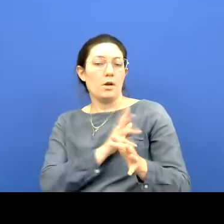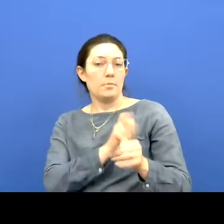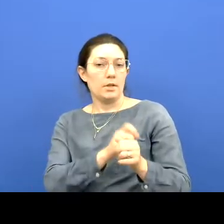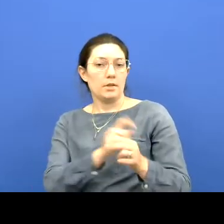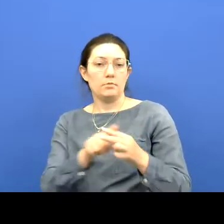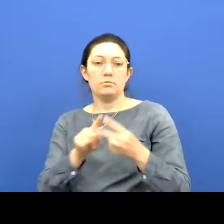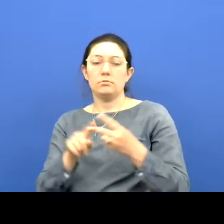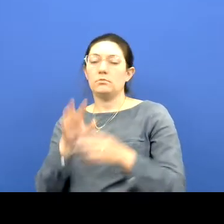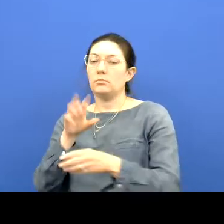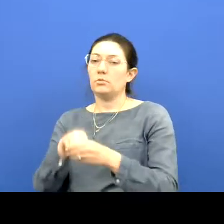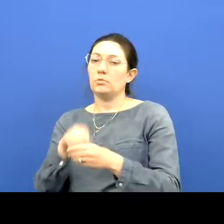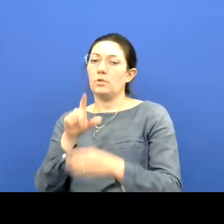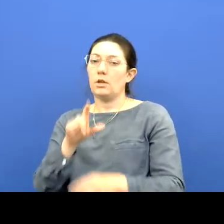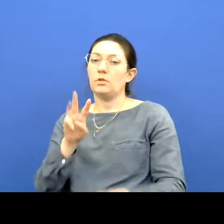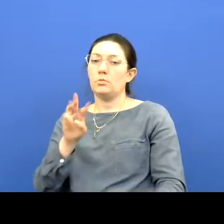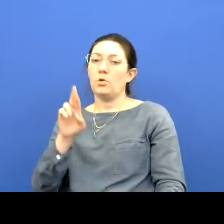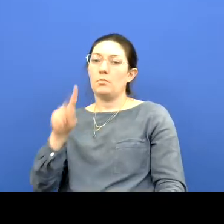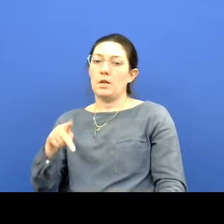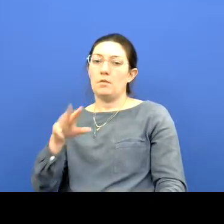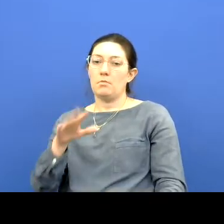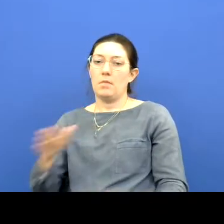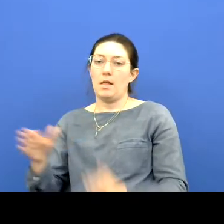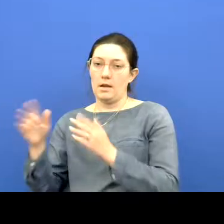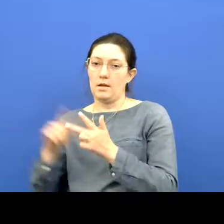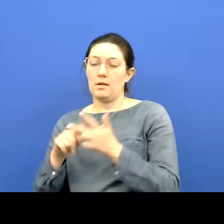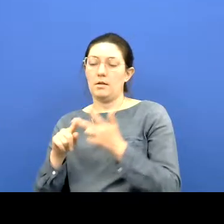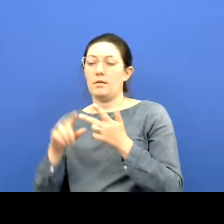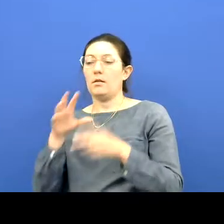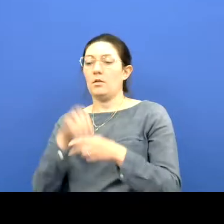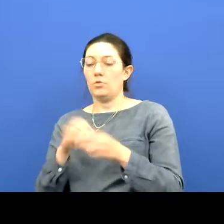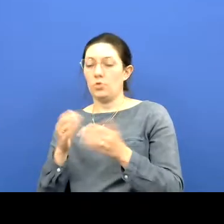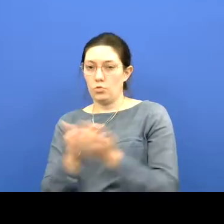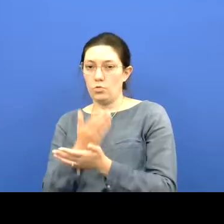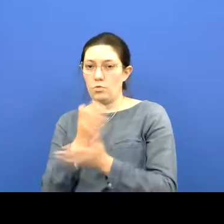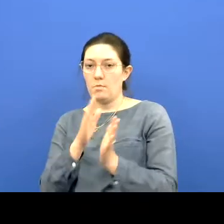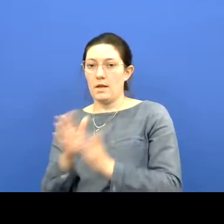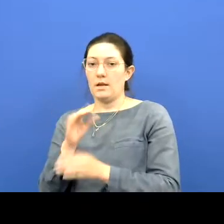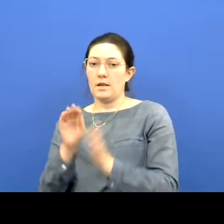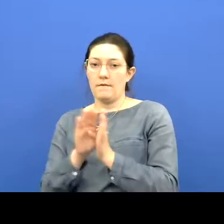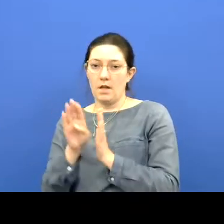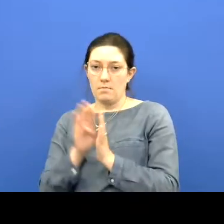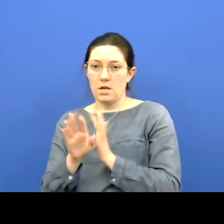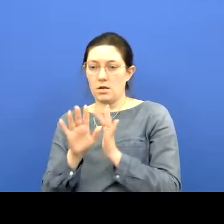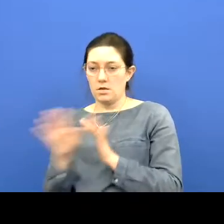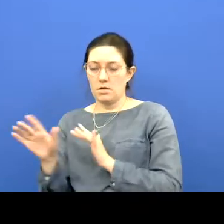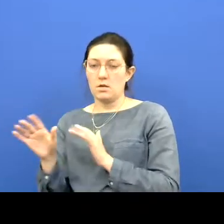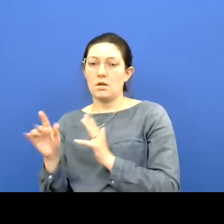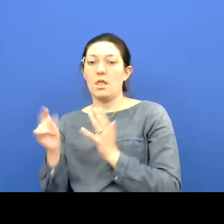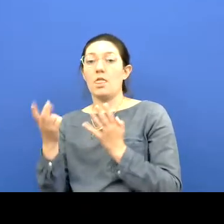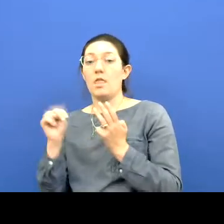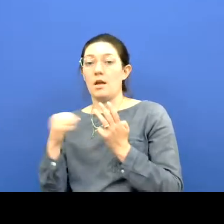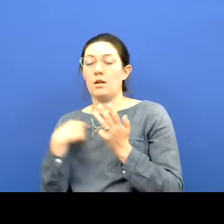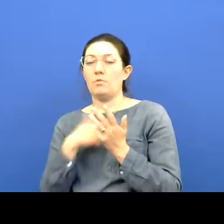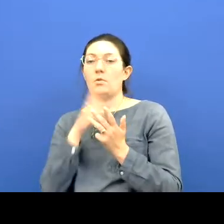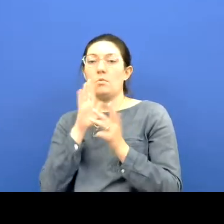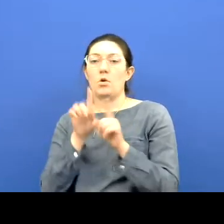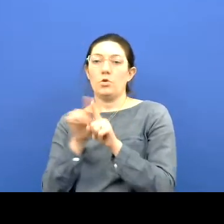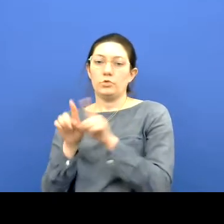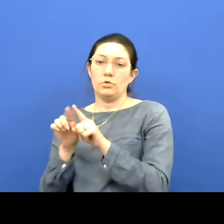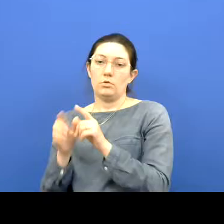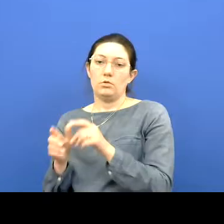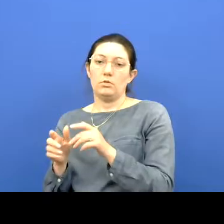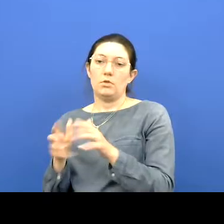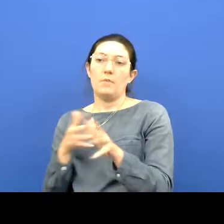the LWRP plan. We would incorporate the new plan unit development. And then we would also update